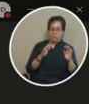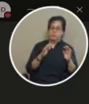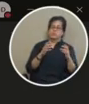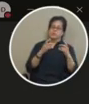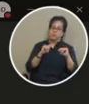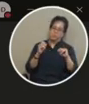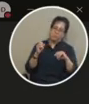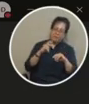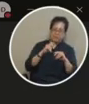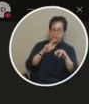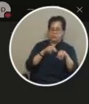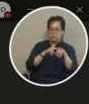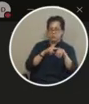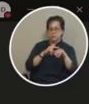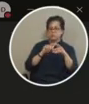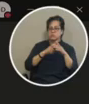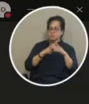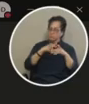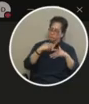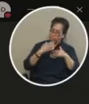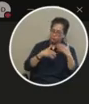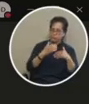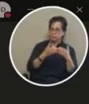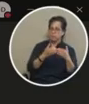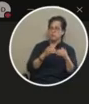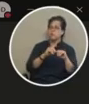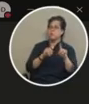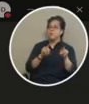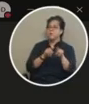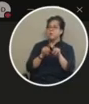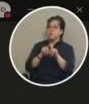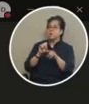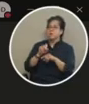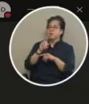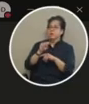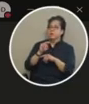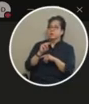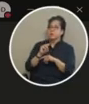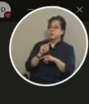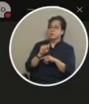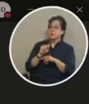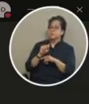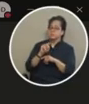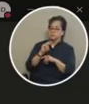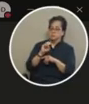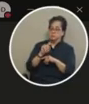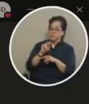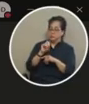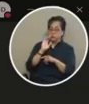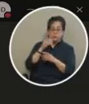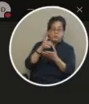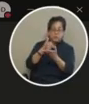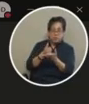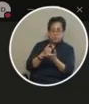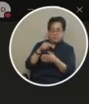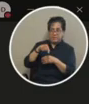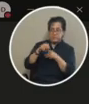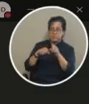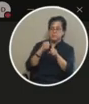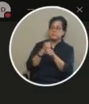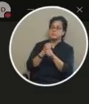back to normal and start to recover. One of the things I'll point out with Sun Metro, though, that was a great benefit and will help them this fiscal year